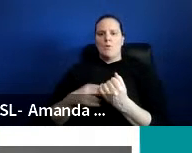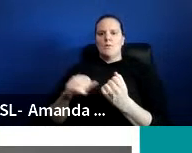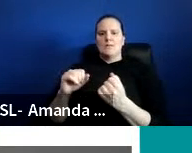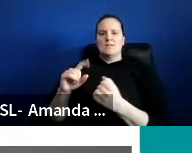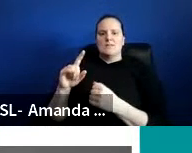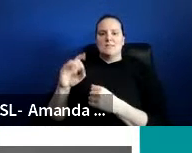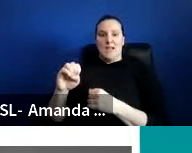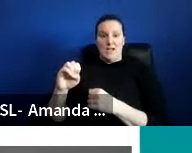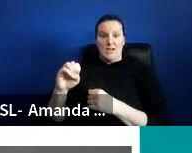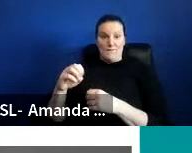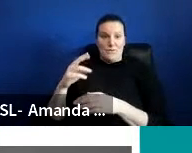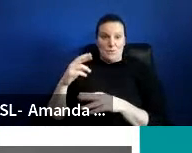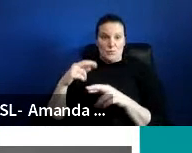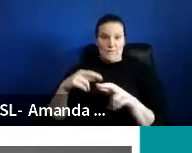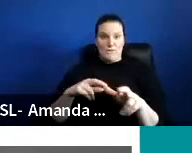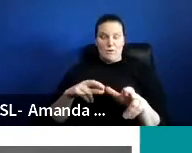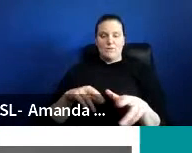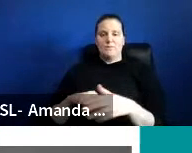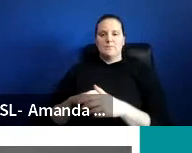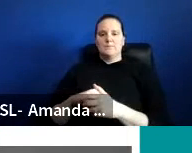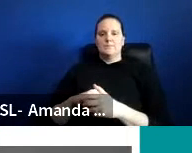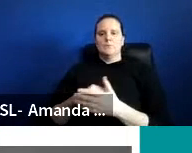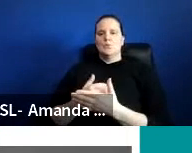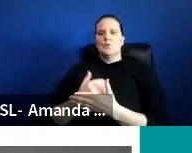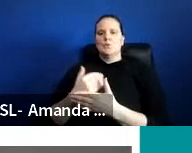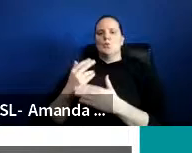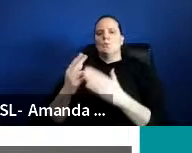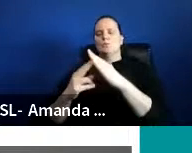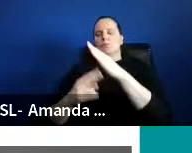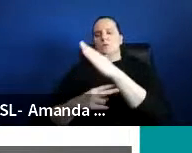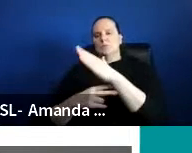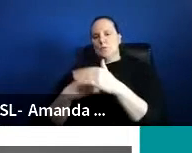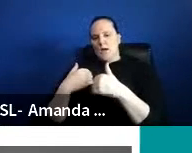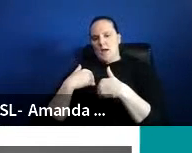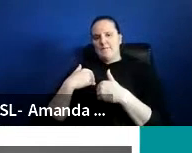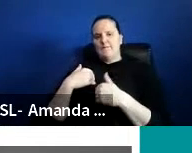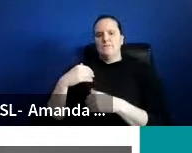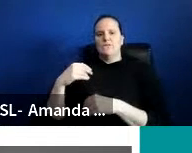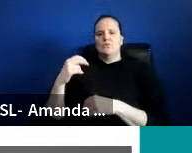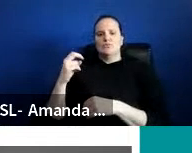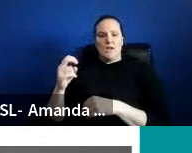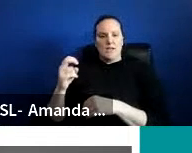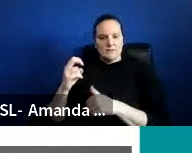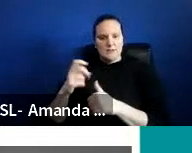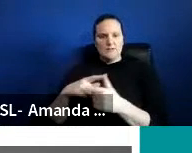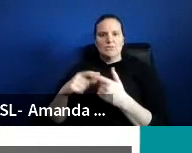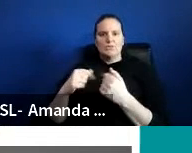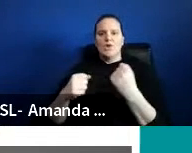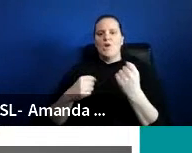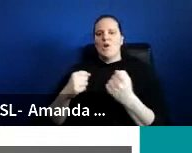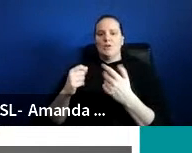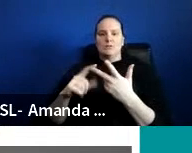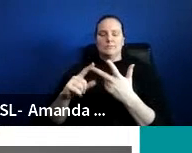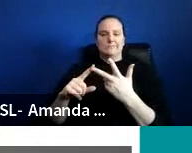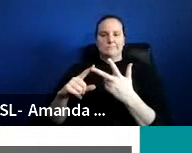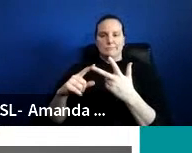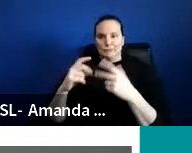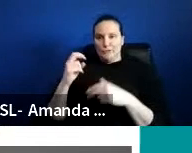river. Again, the new bridge will carry transit, automobiles, as well as active